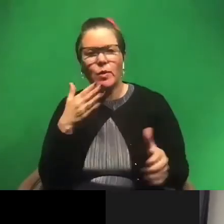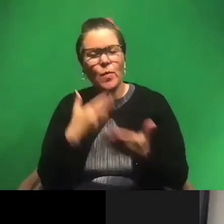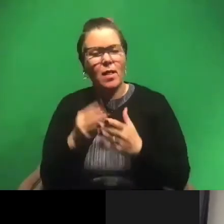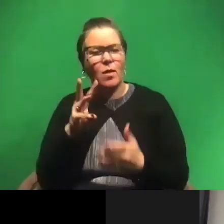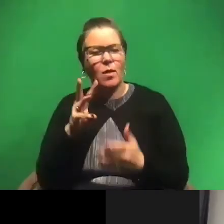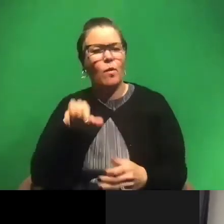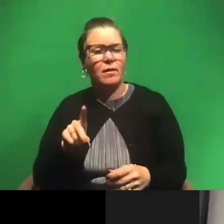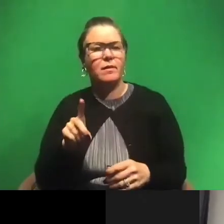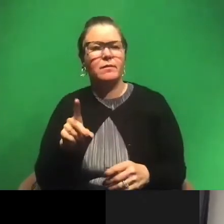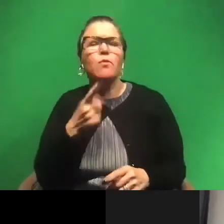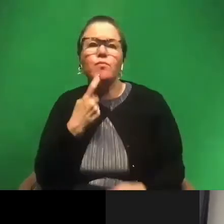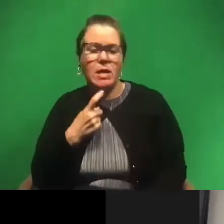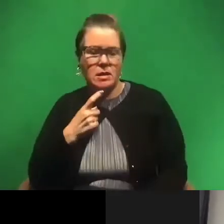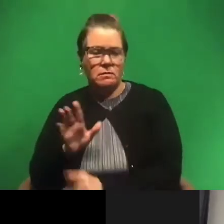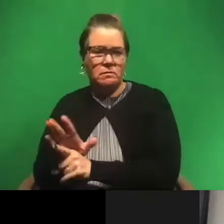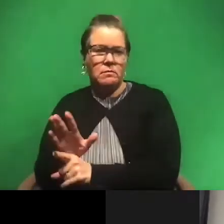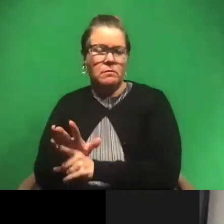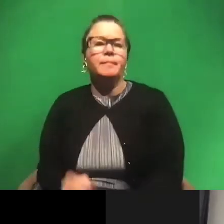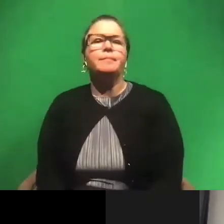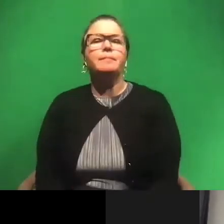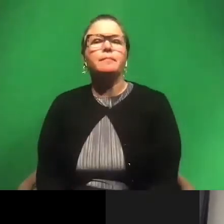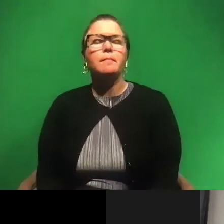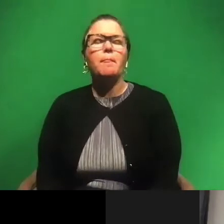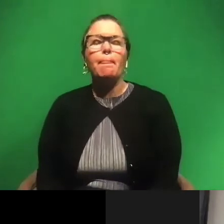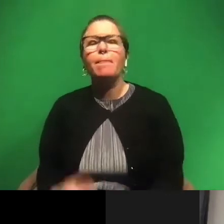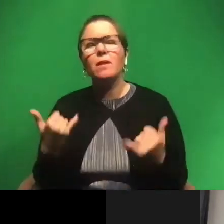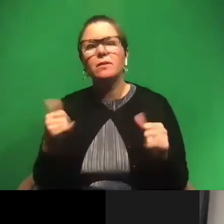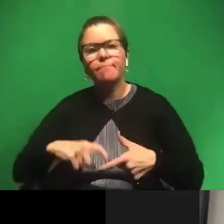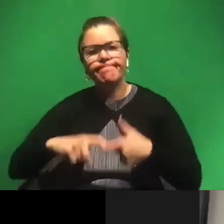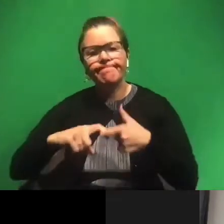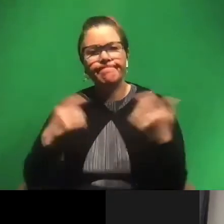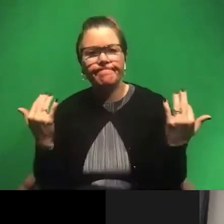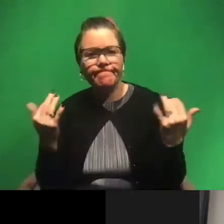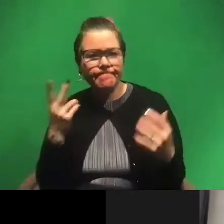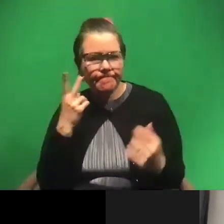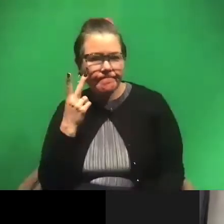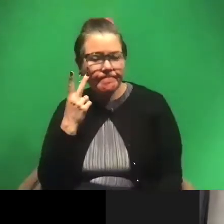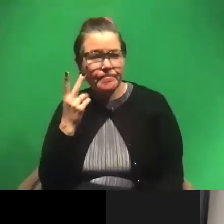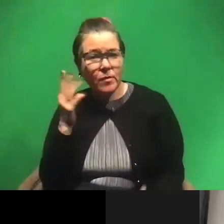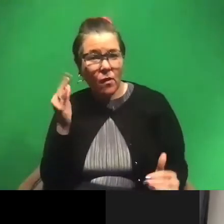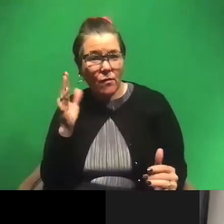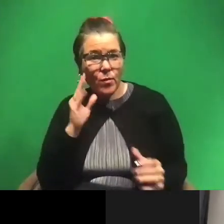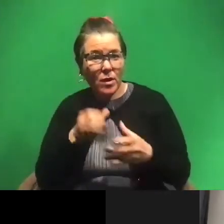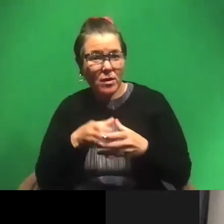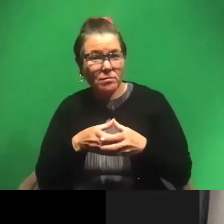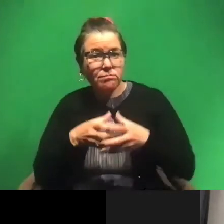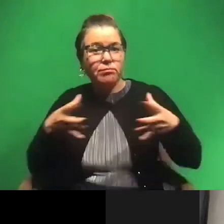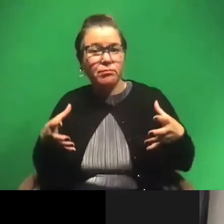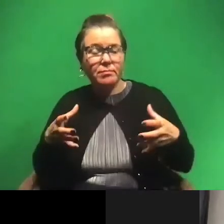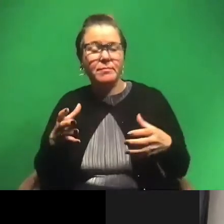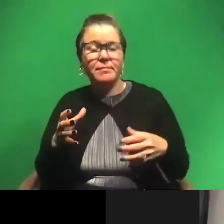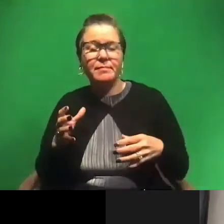just red abalone. And we're still waiting to see. Hopefully they can come back before the